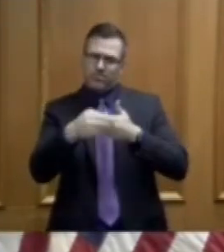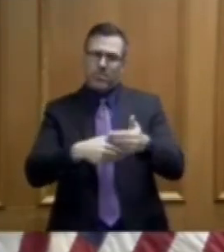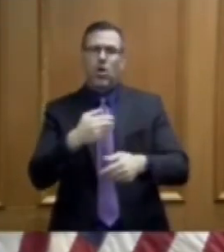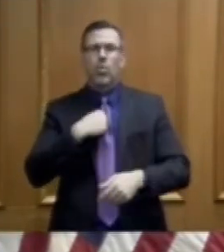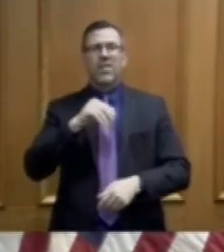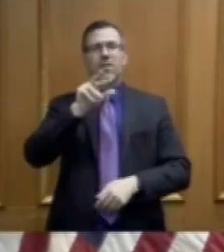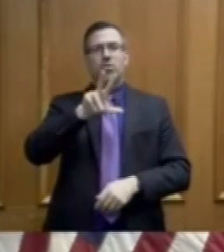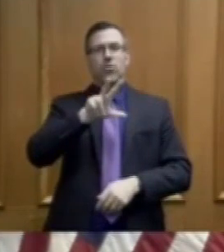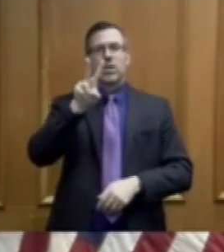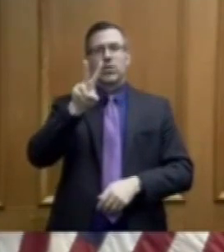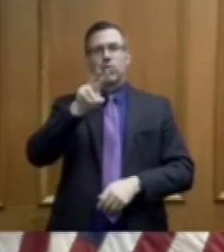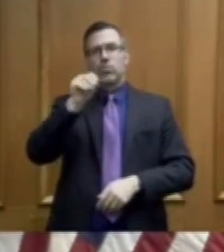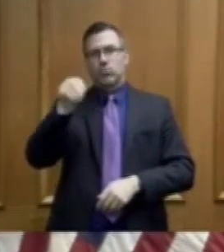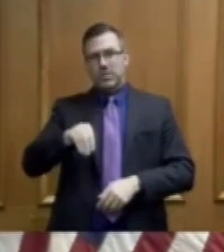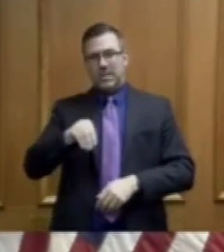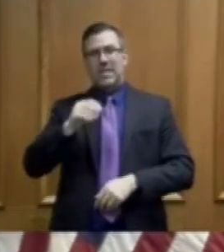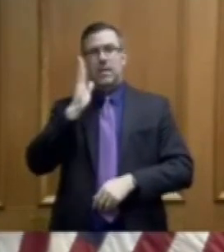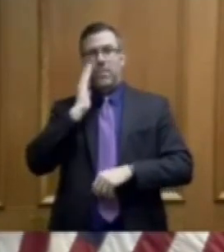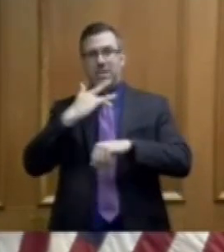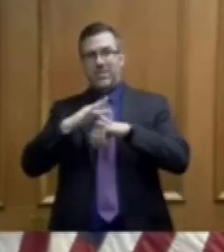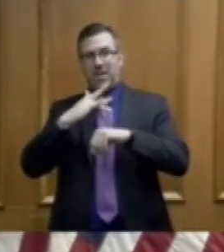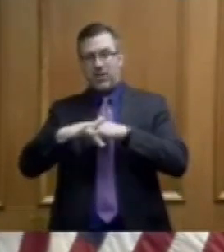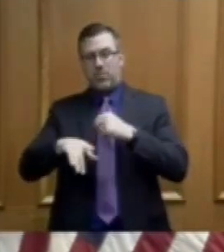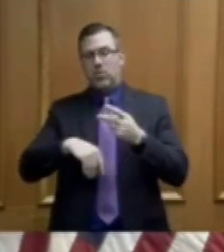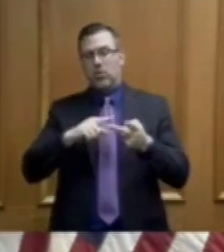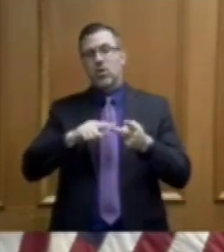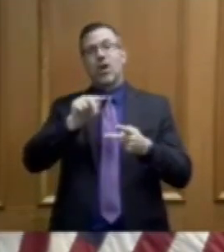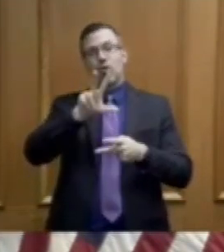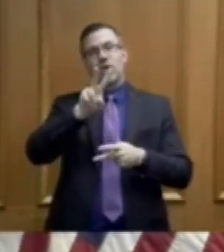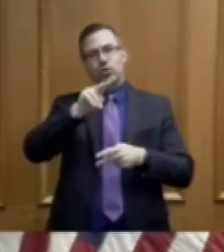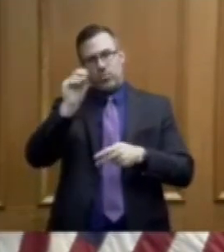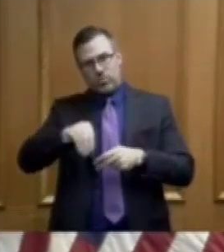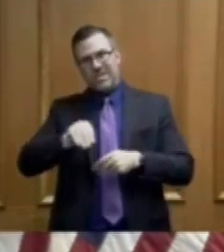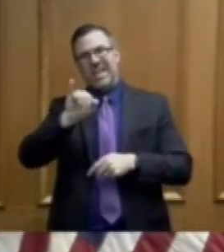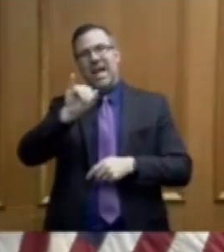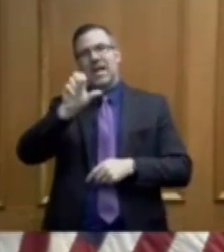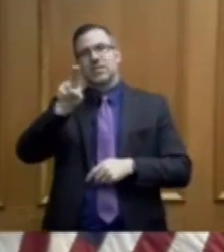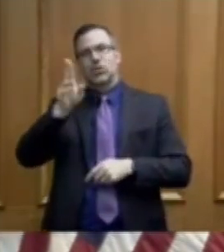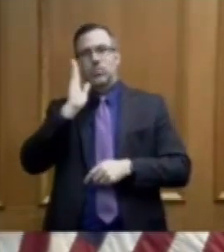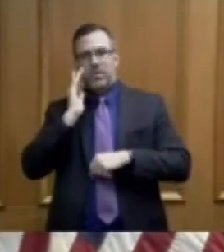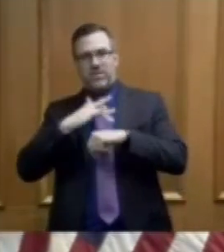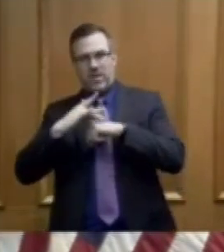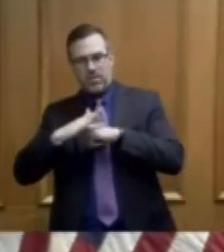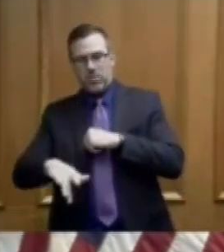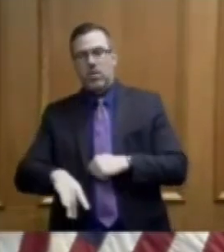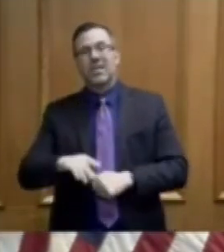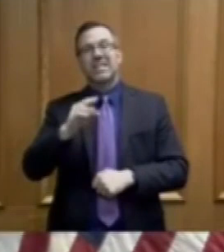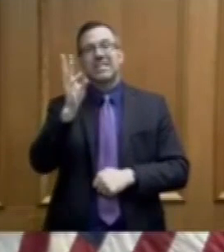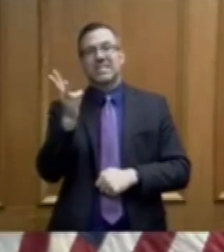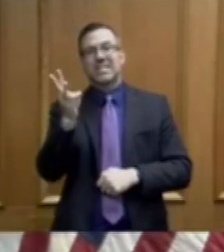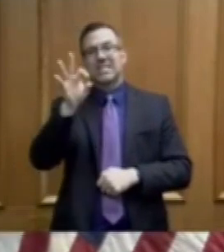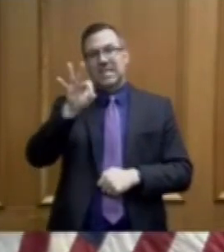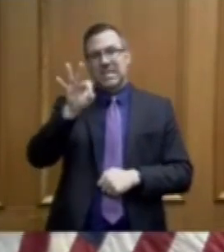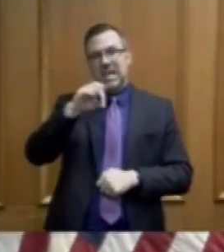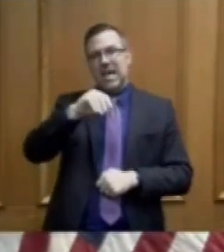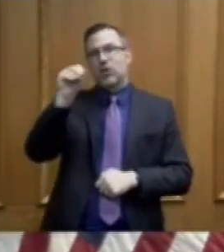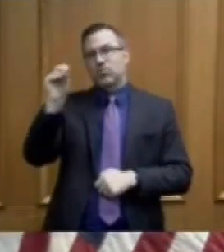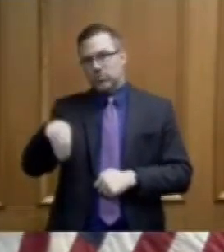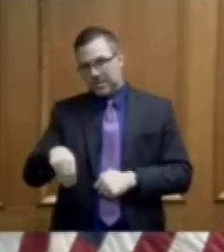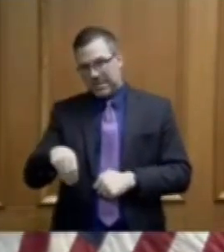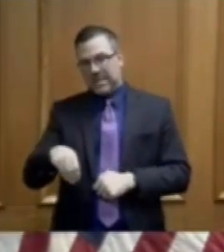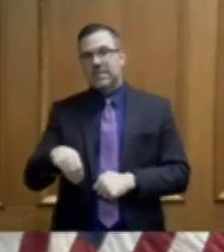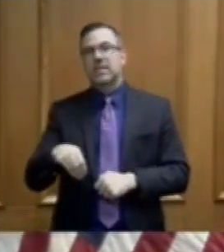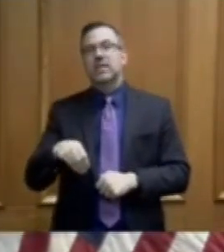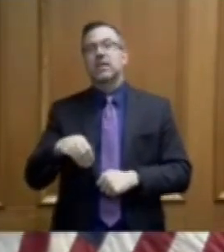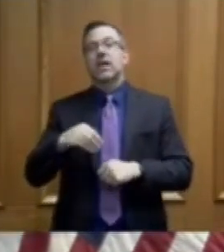our inpatient beds available, 32% of our ICU beds available, and 69% of all ventilators, traditional